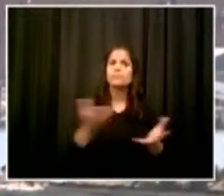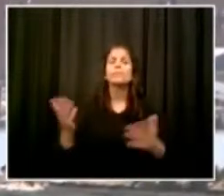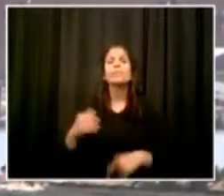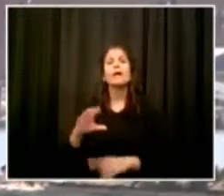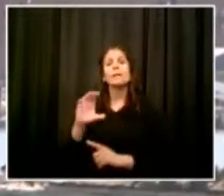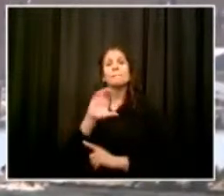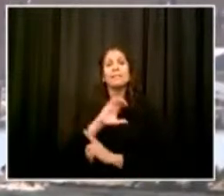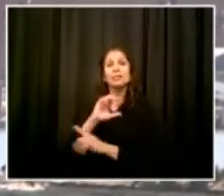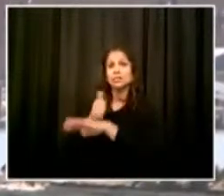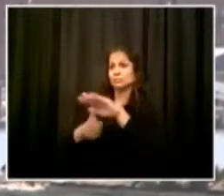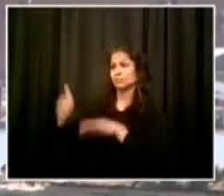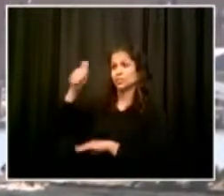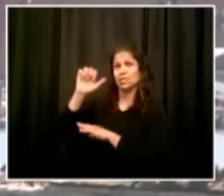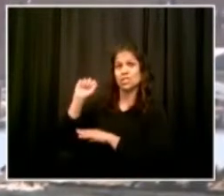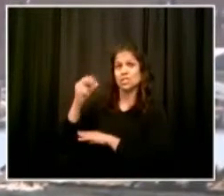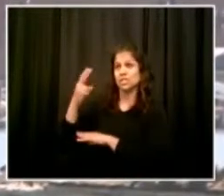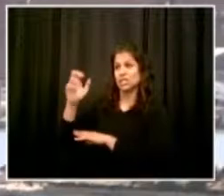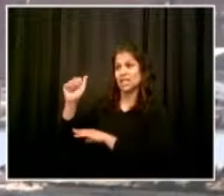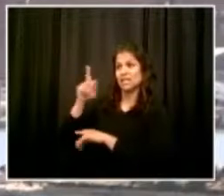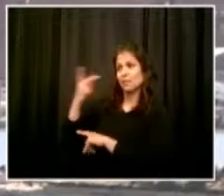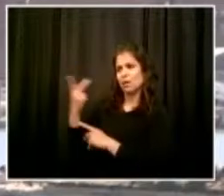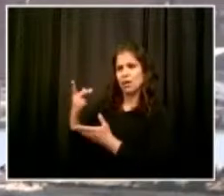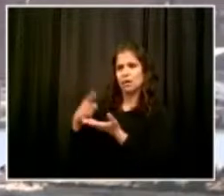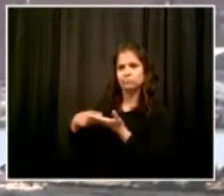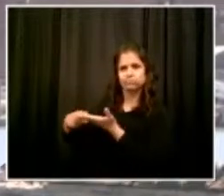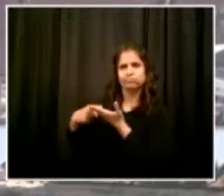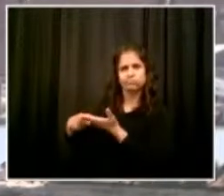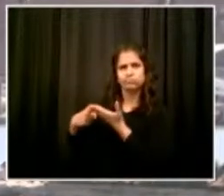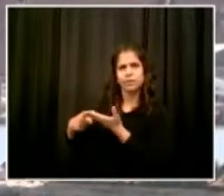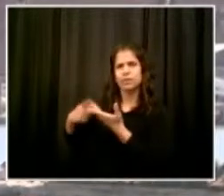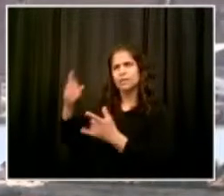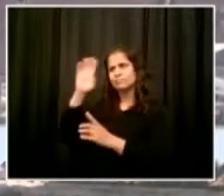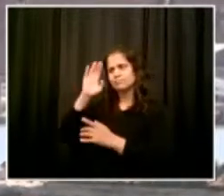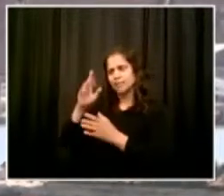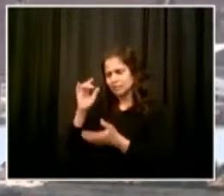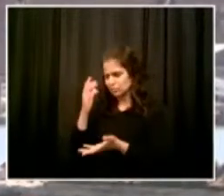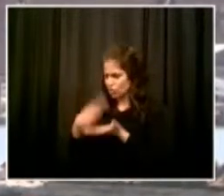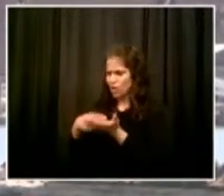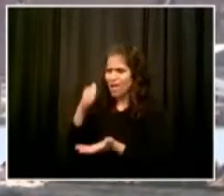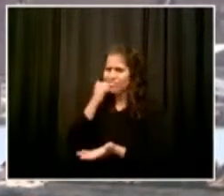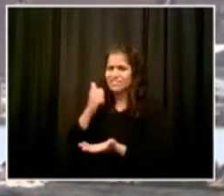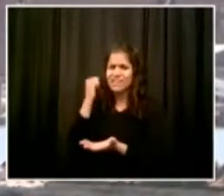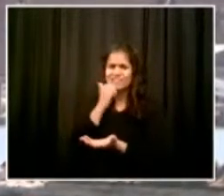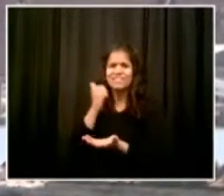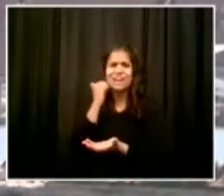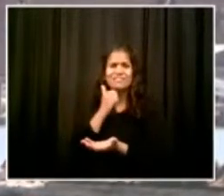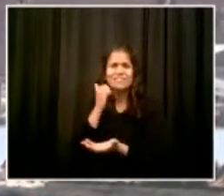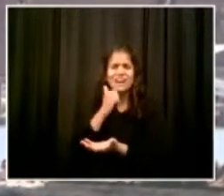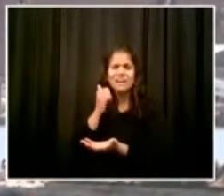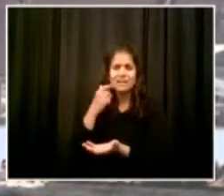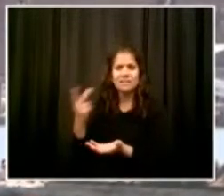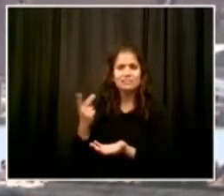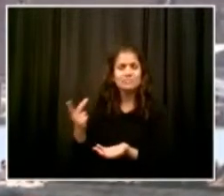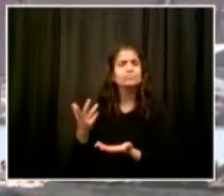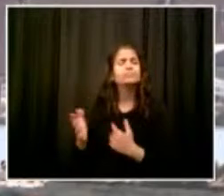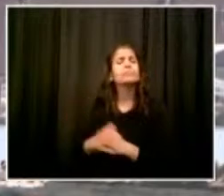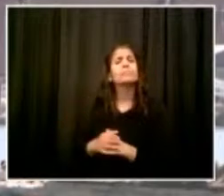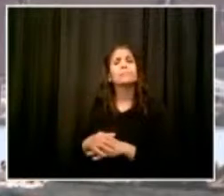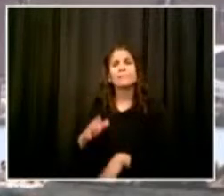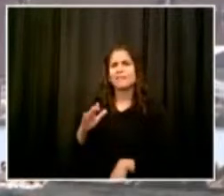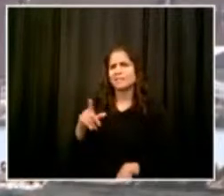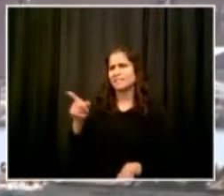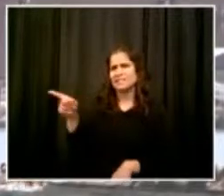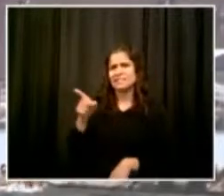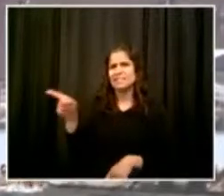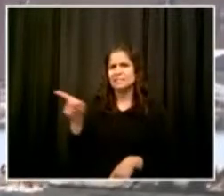no commissioner here would like to hear that their budgets might be cut. And there's the deep fear, Katie, that everyone's budget is about to be cut